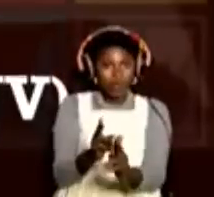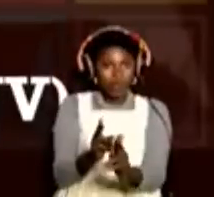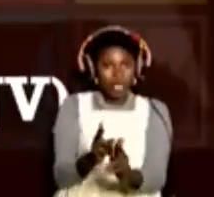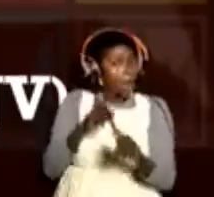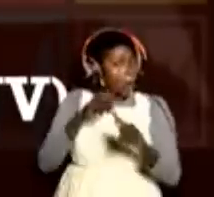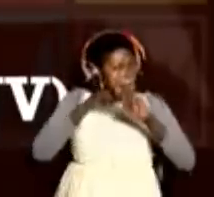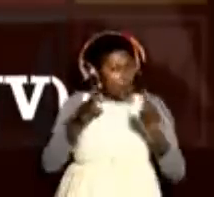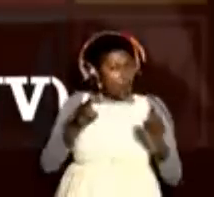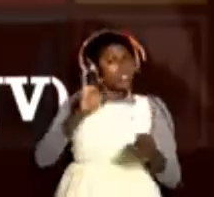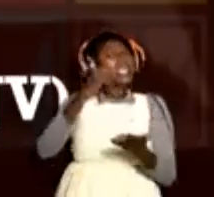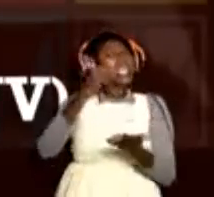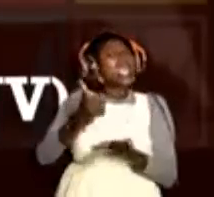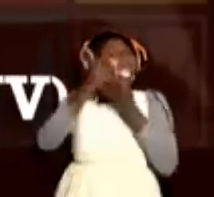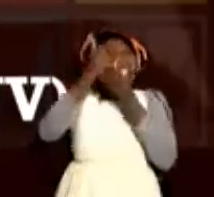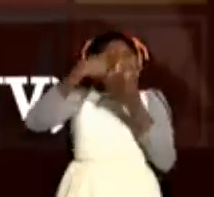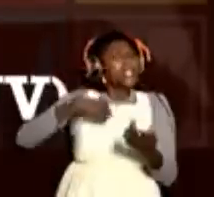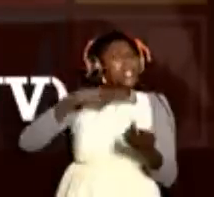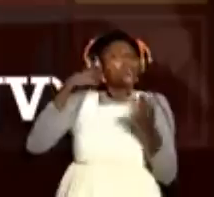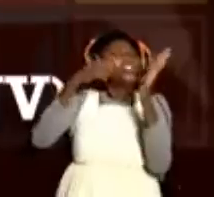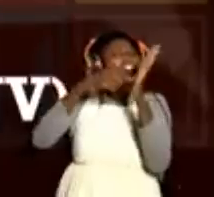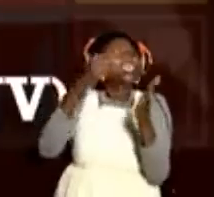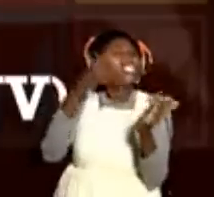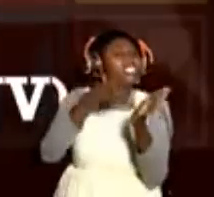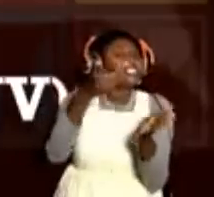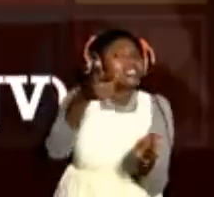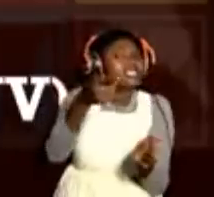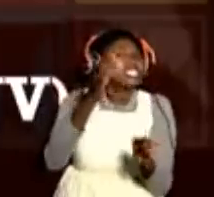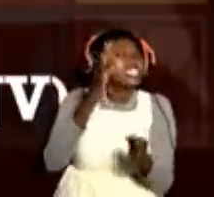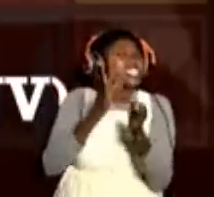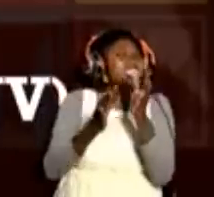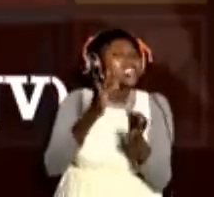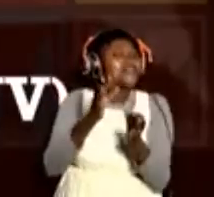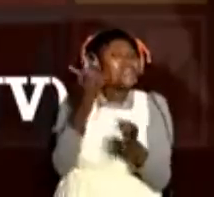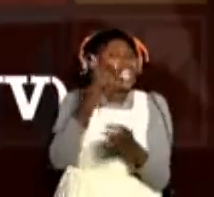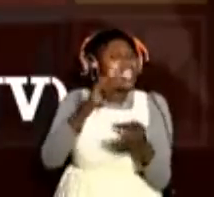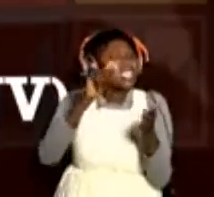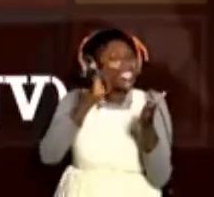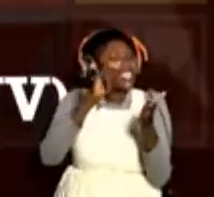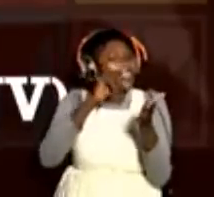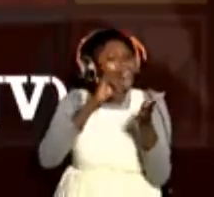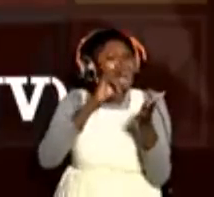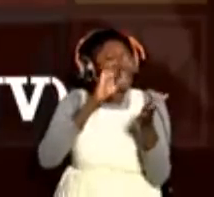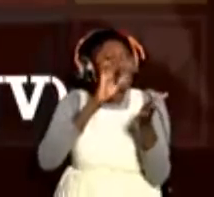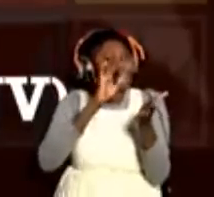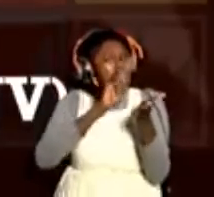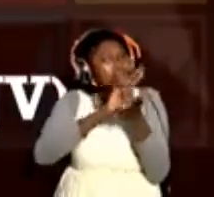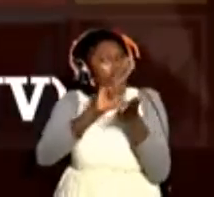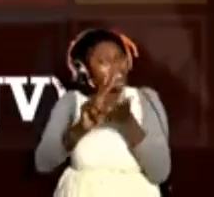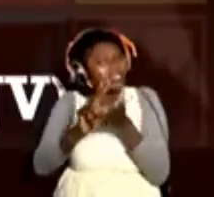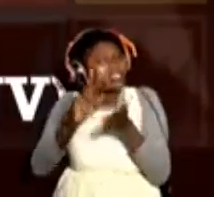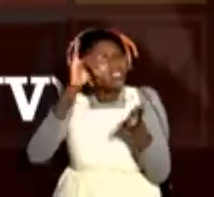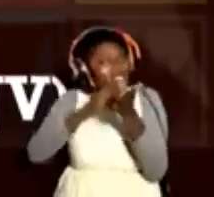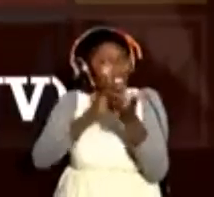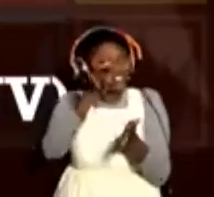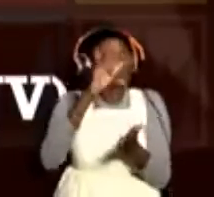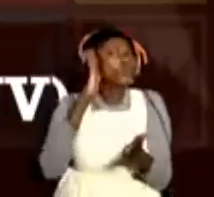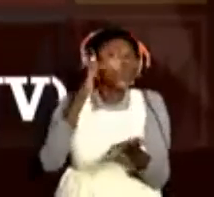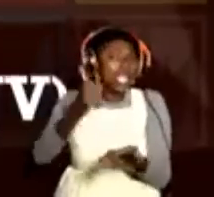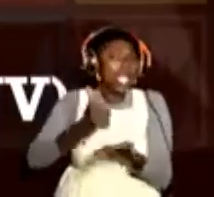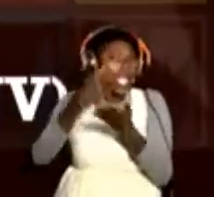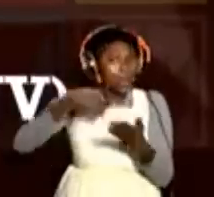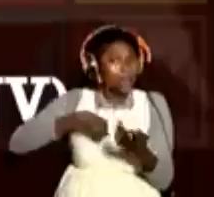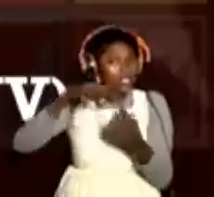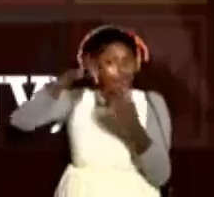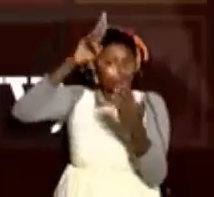I want you to help me check it. Is there any version that you can help me read from